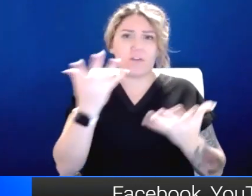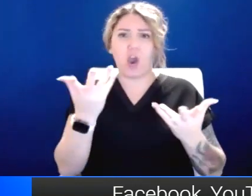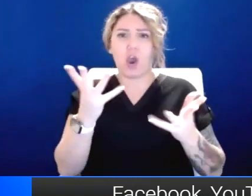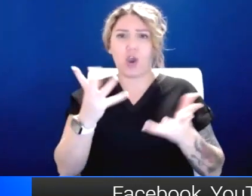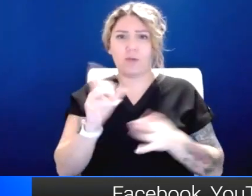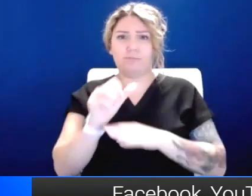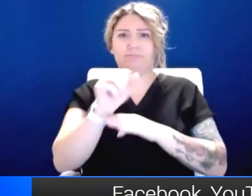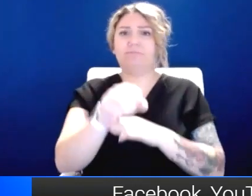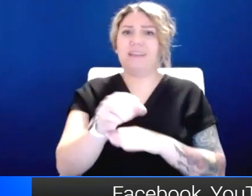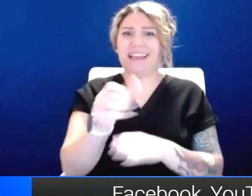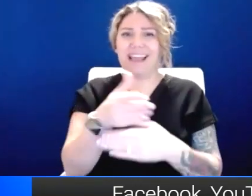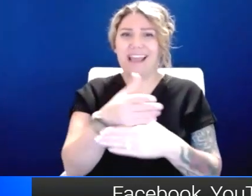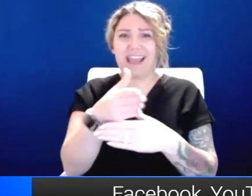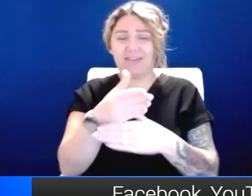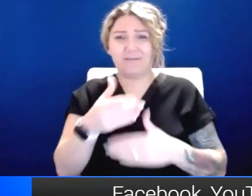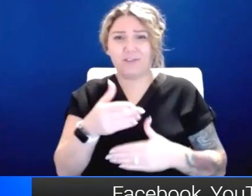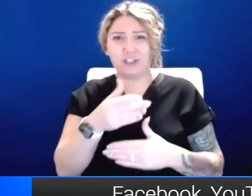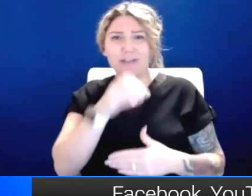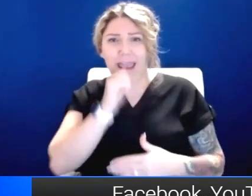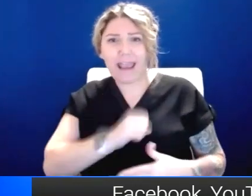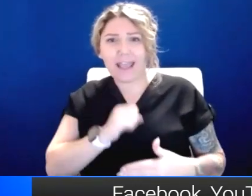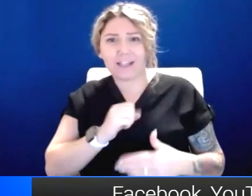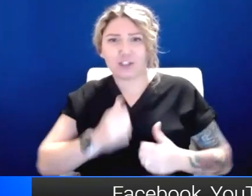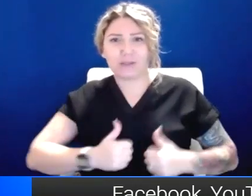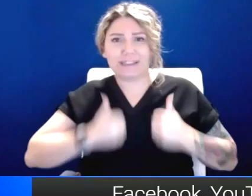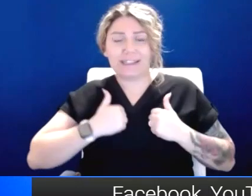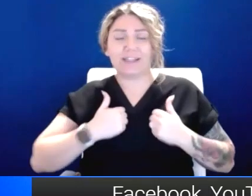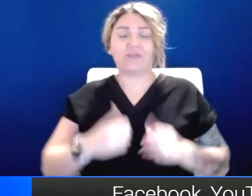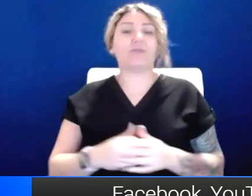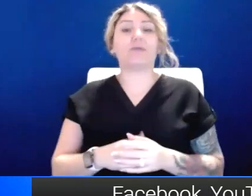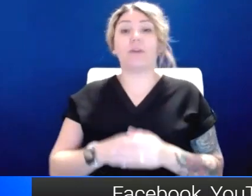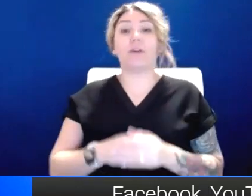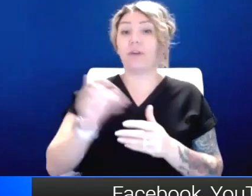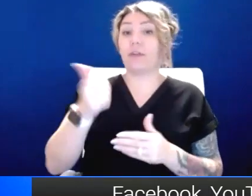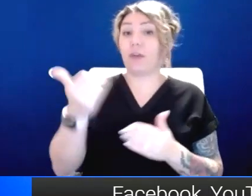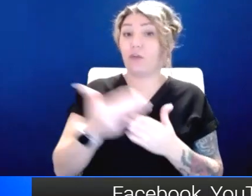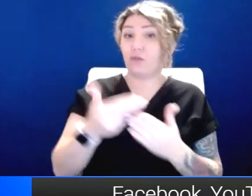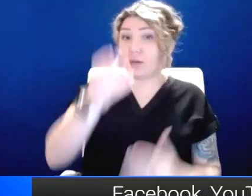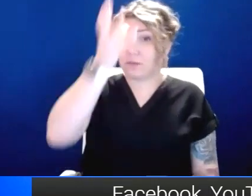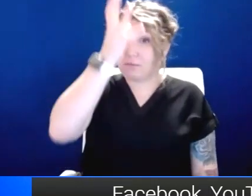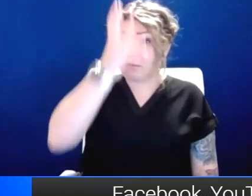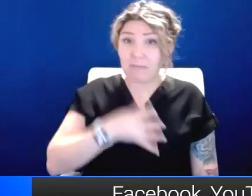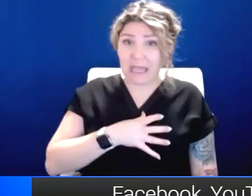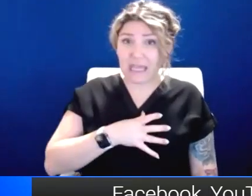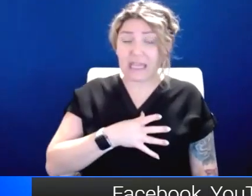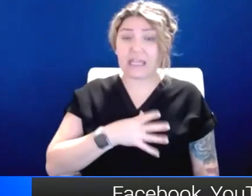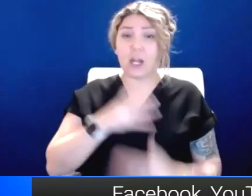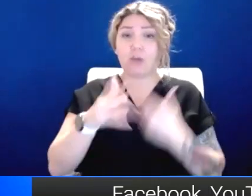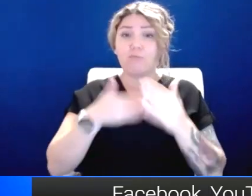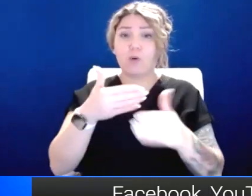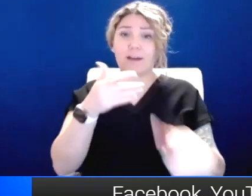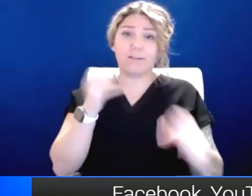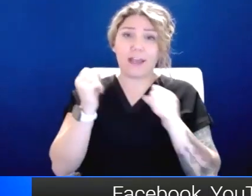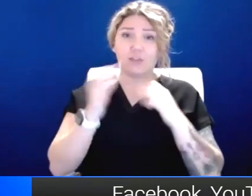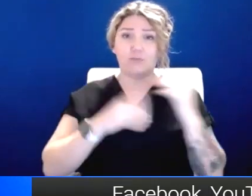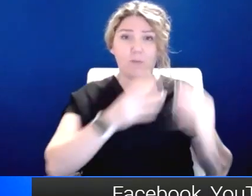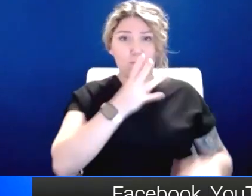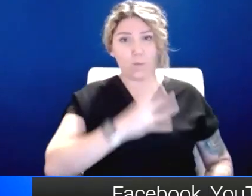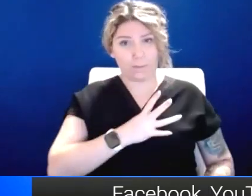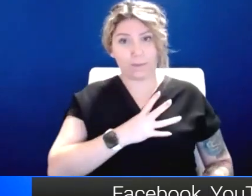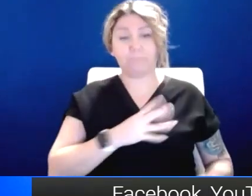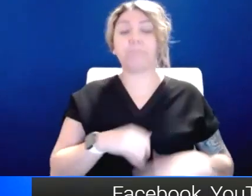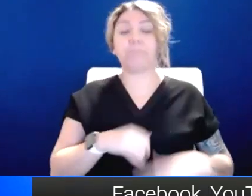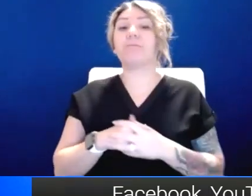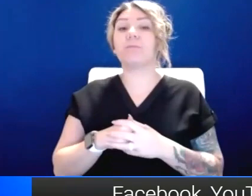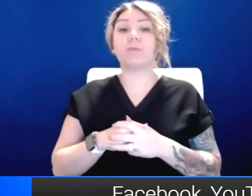that we can live for today. The other thing is men. Usually men progress faster than women. Patients who don't